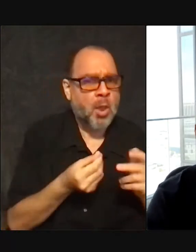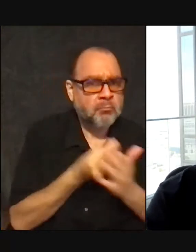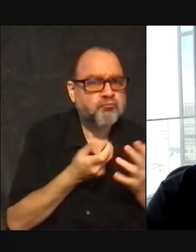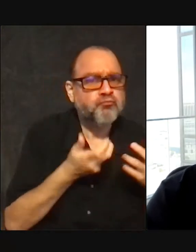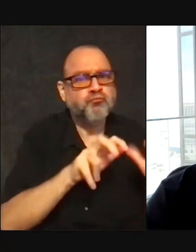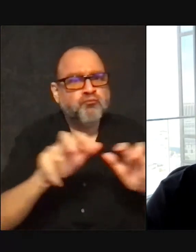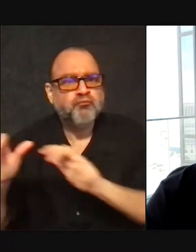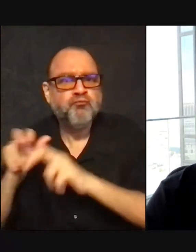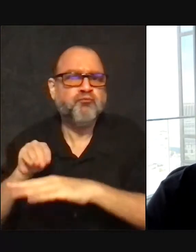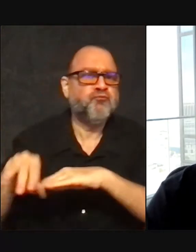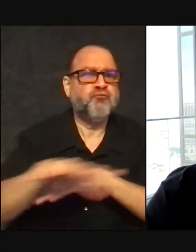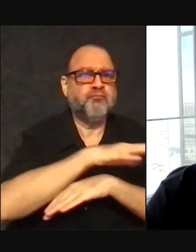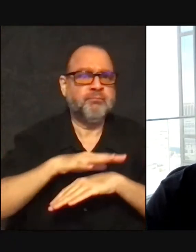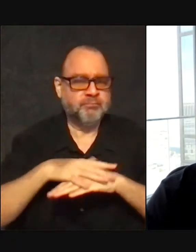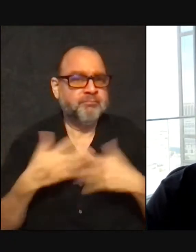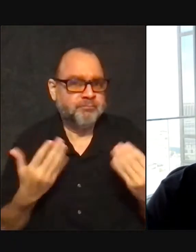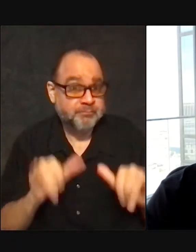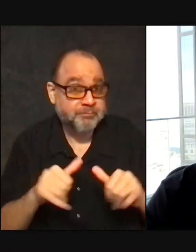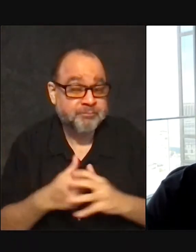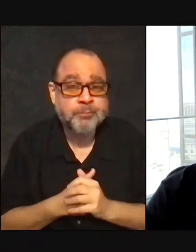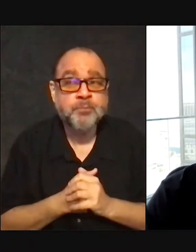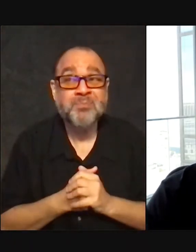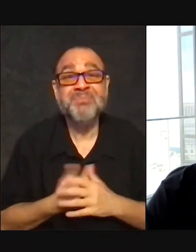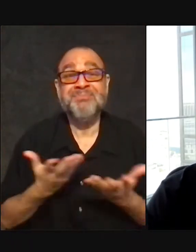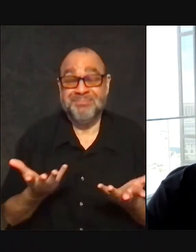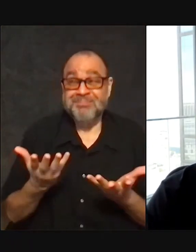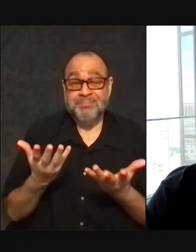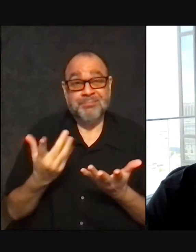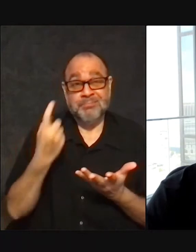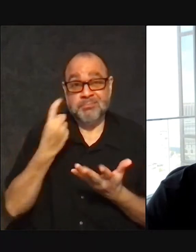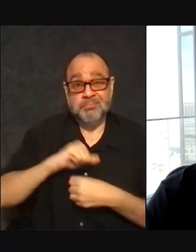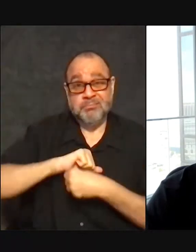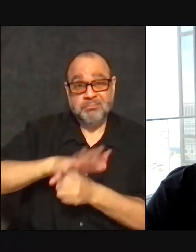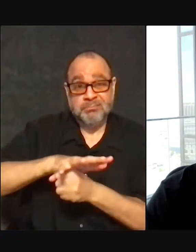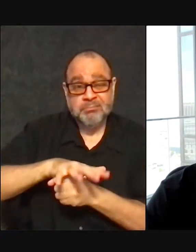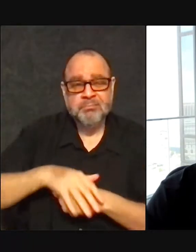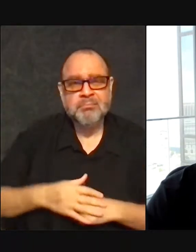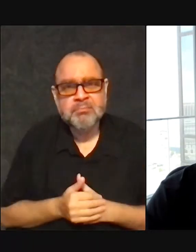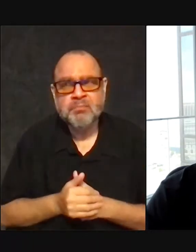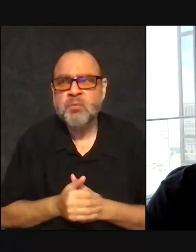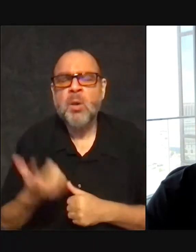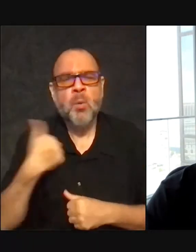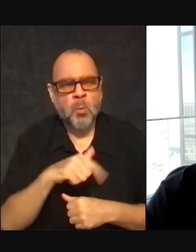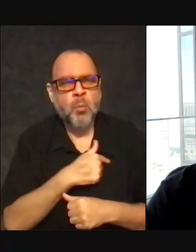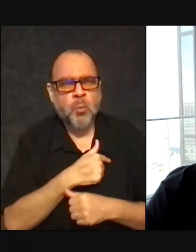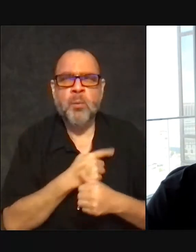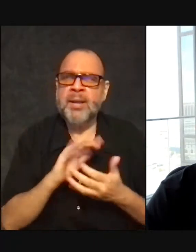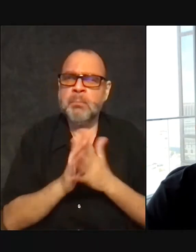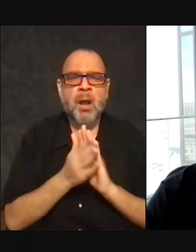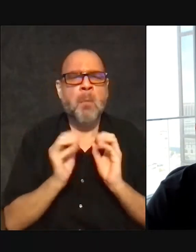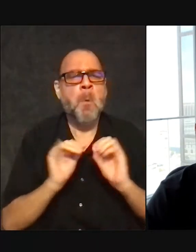during the pandemic, got really clear on places and spaces to create content. So very, very